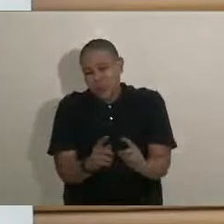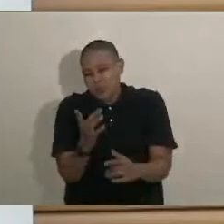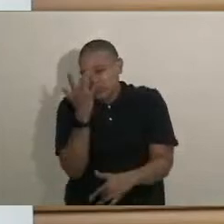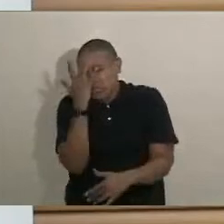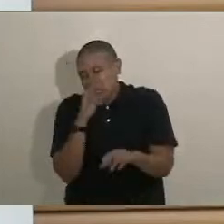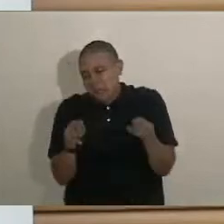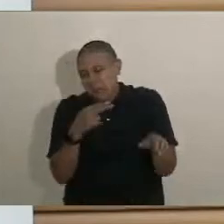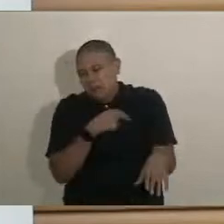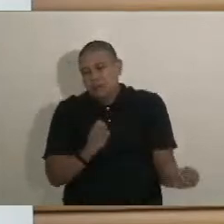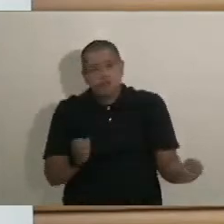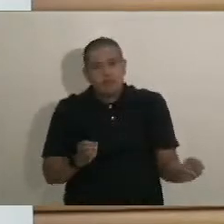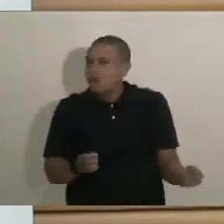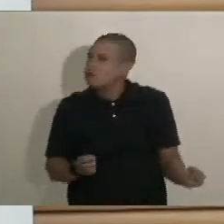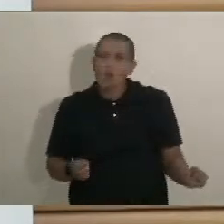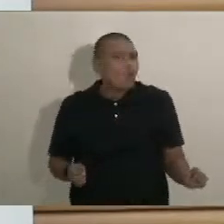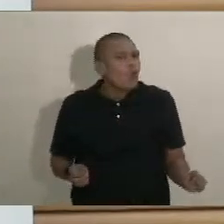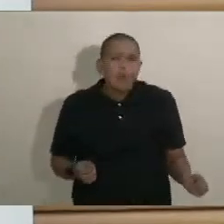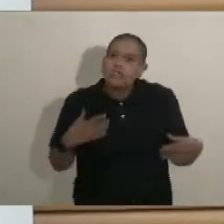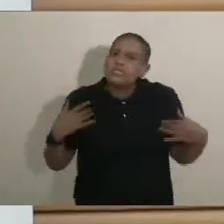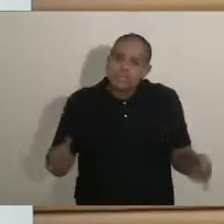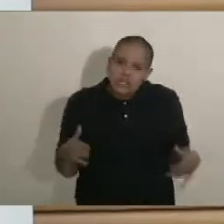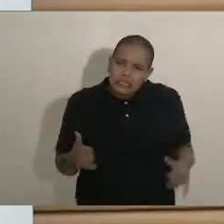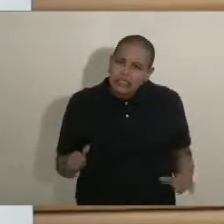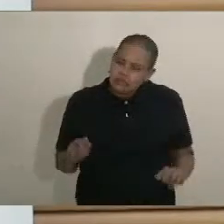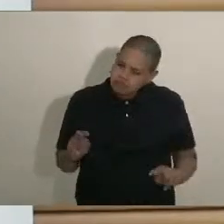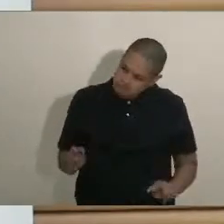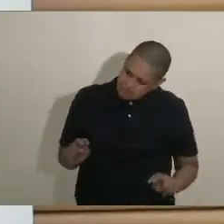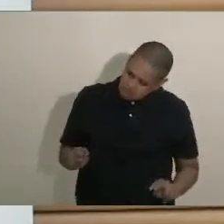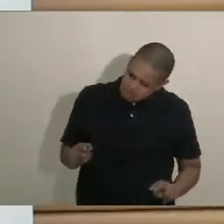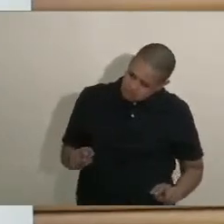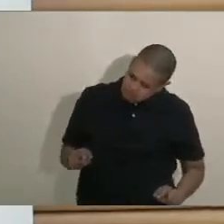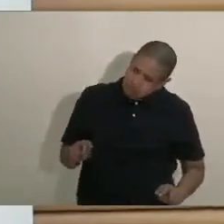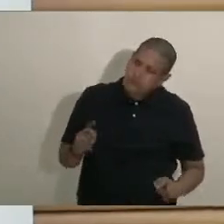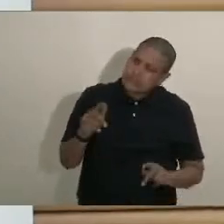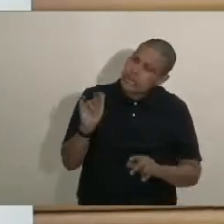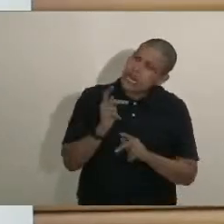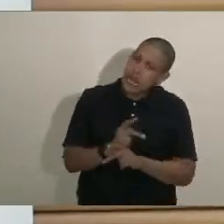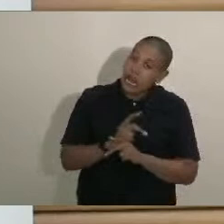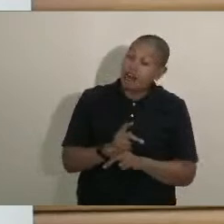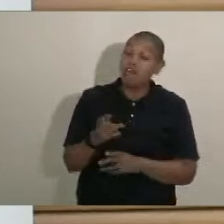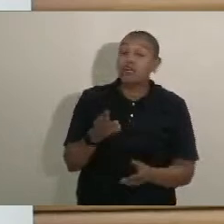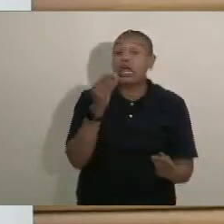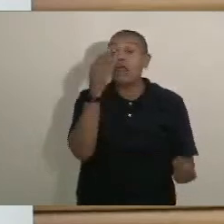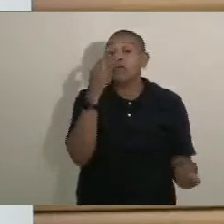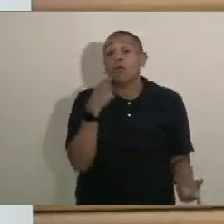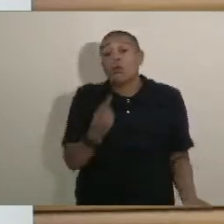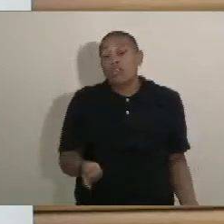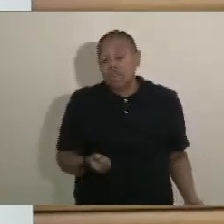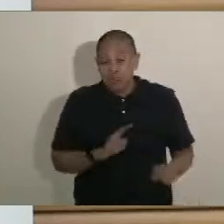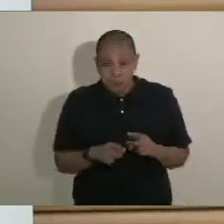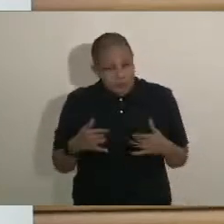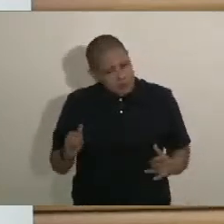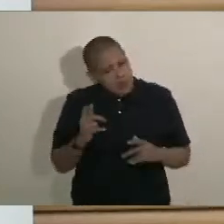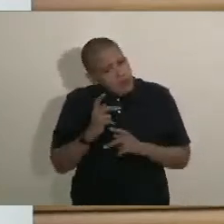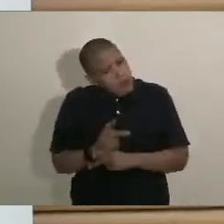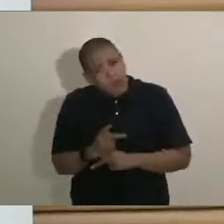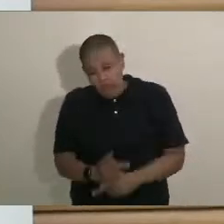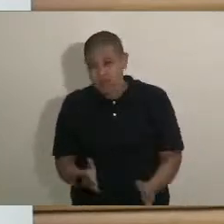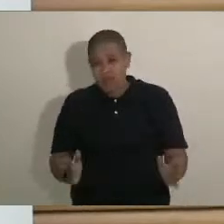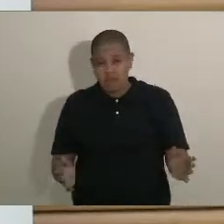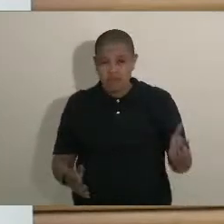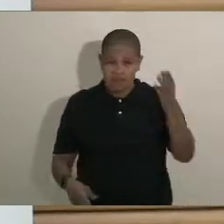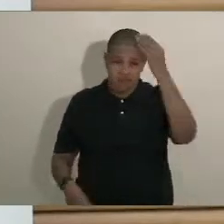data and that's what it's suggesting. And we hope that it stays that way. And then most very